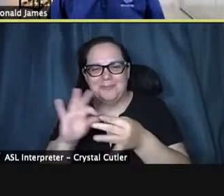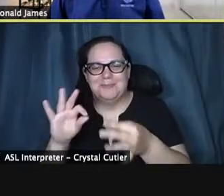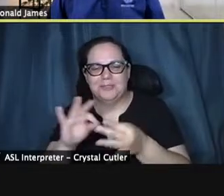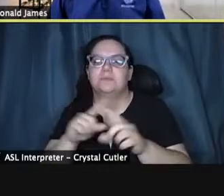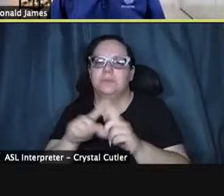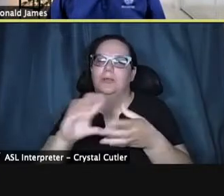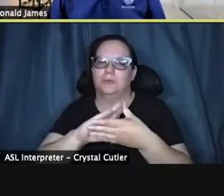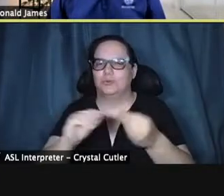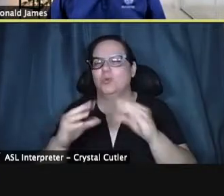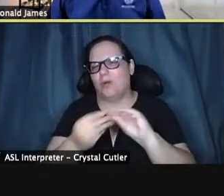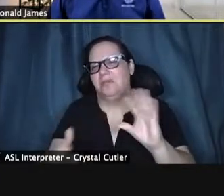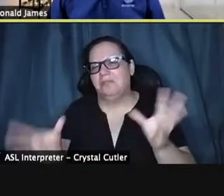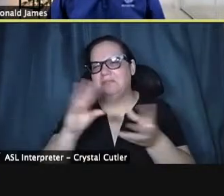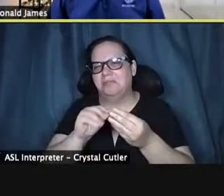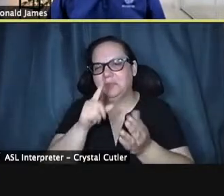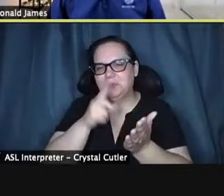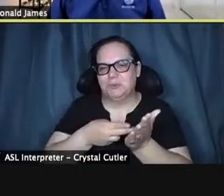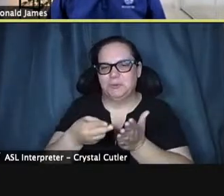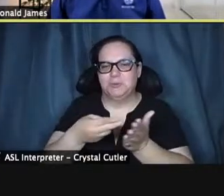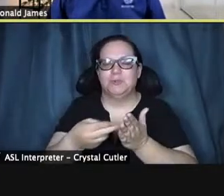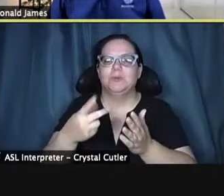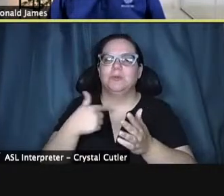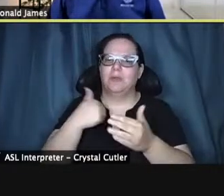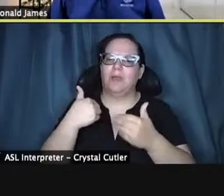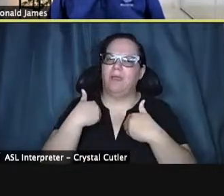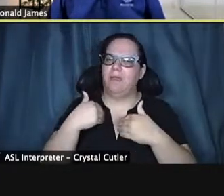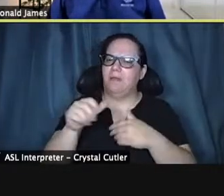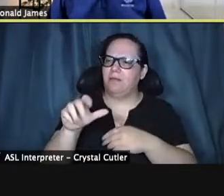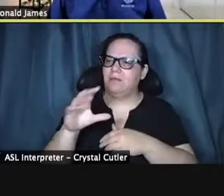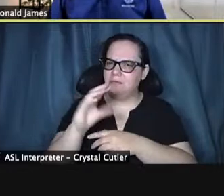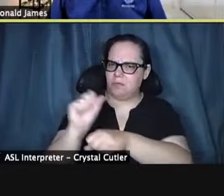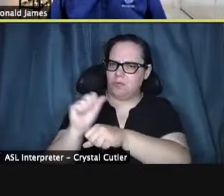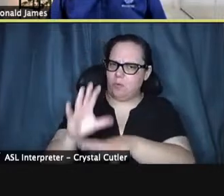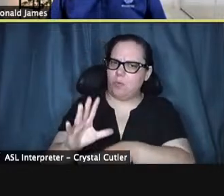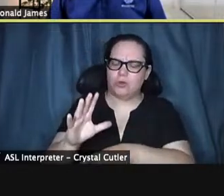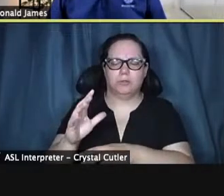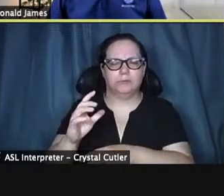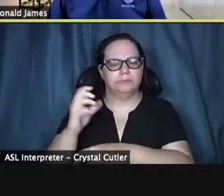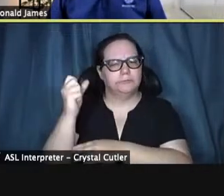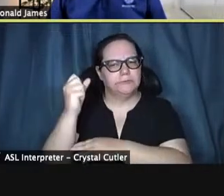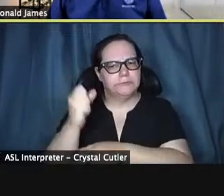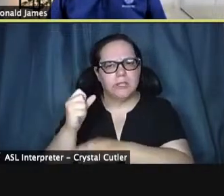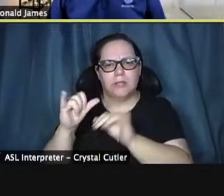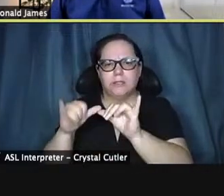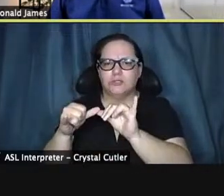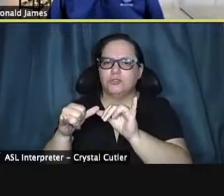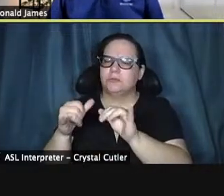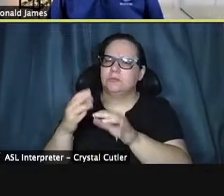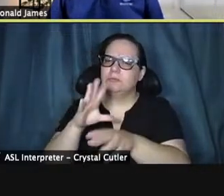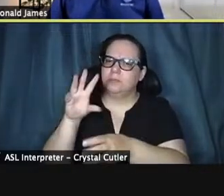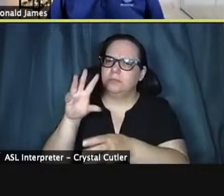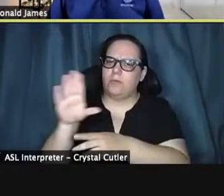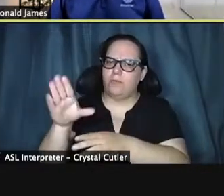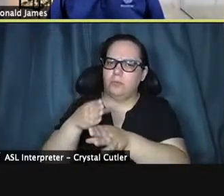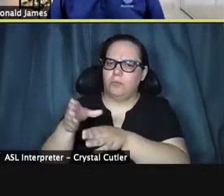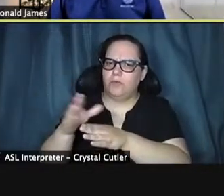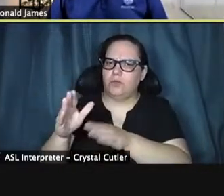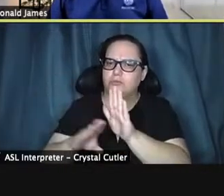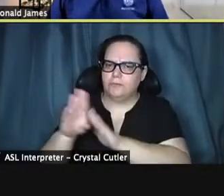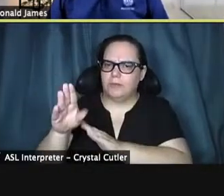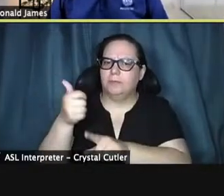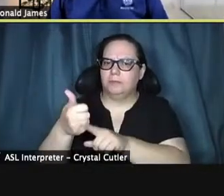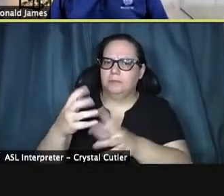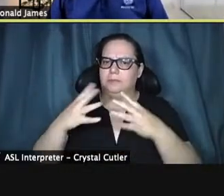I had a colleague who by most accounts was a solid engineer. As part of their professional development, they accepted an opportunity to